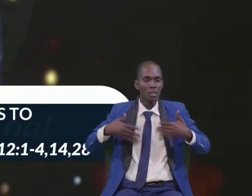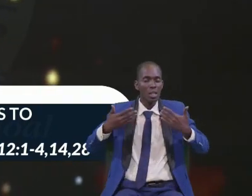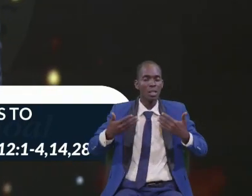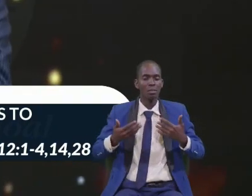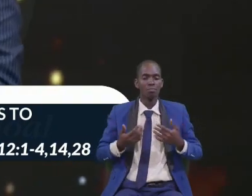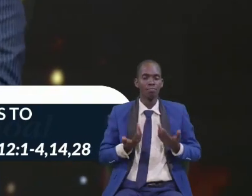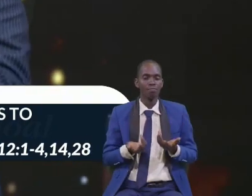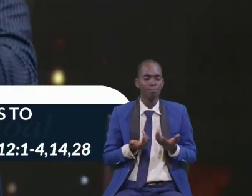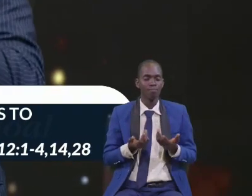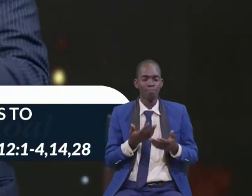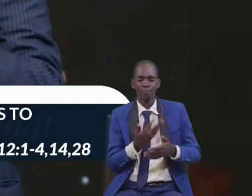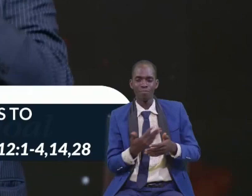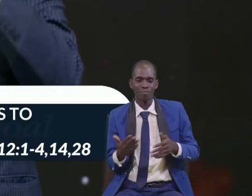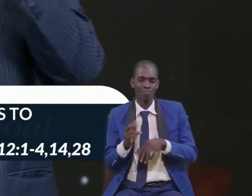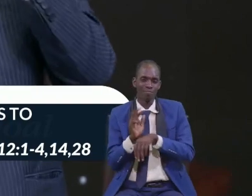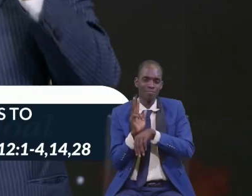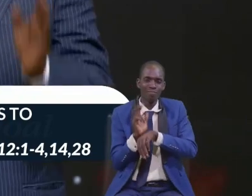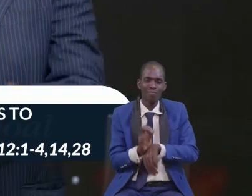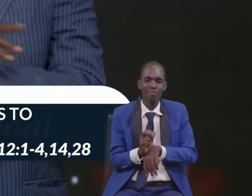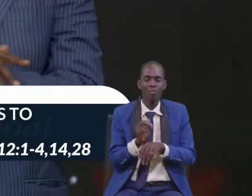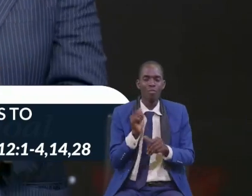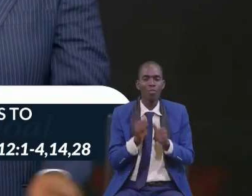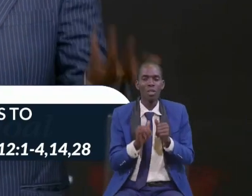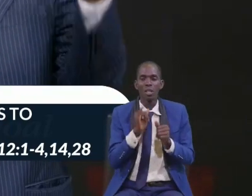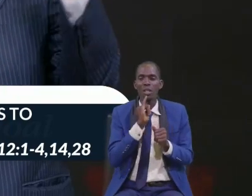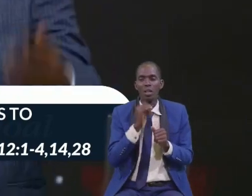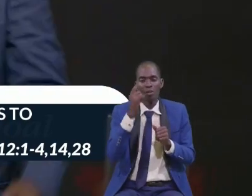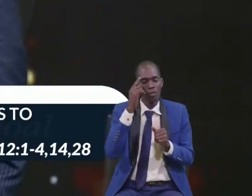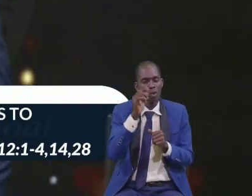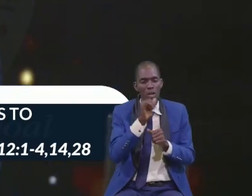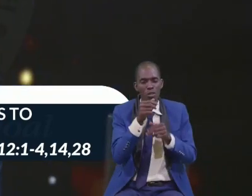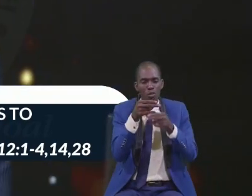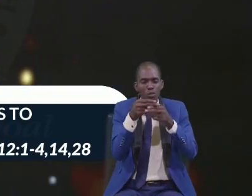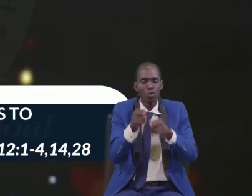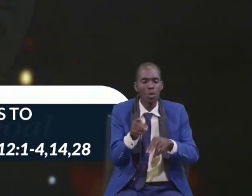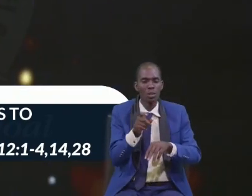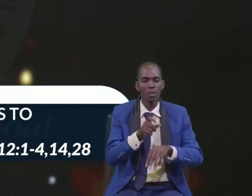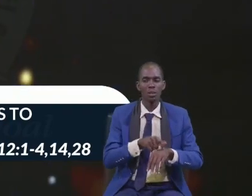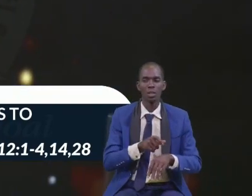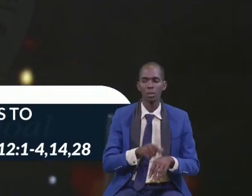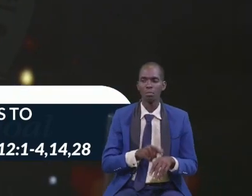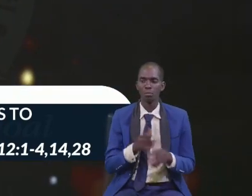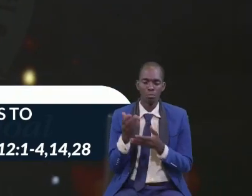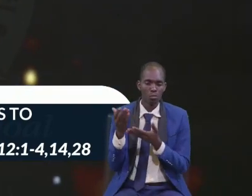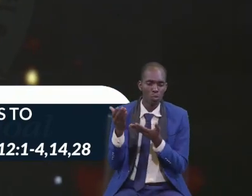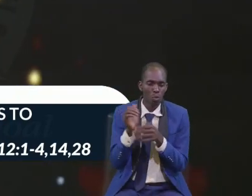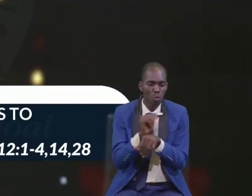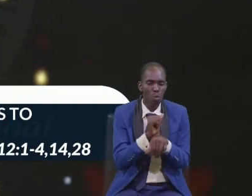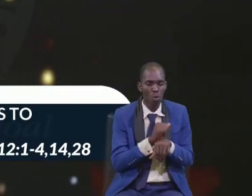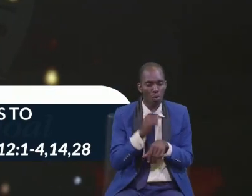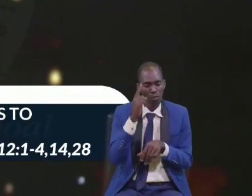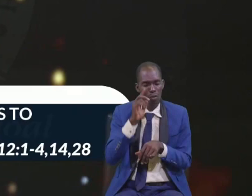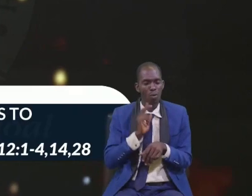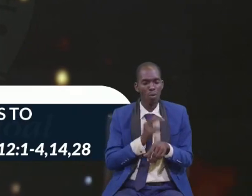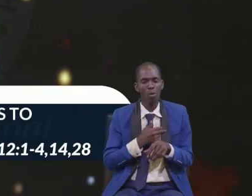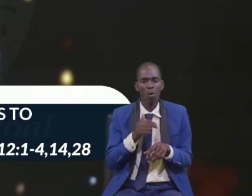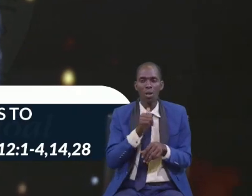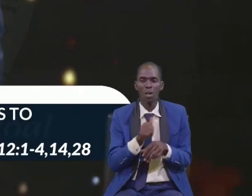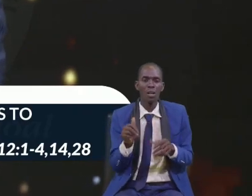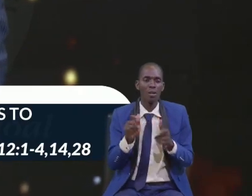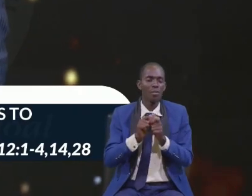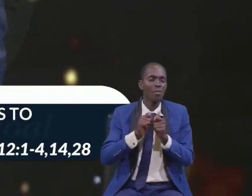light affliction, which is for a moment, worketh for us a far more exceeding and